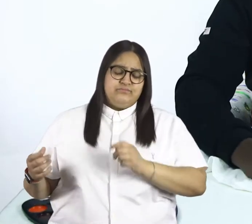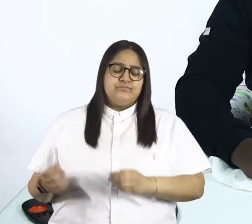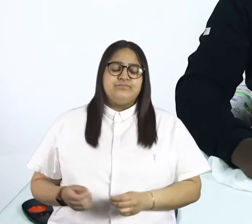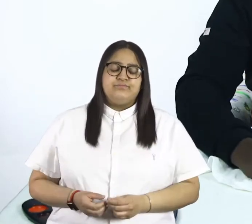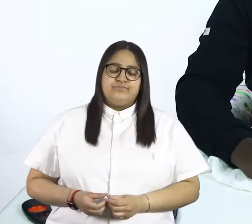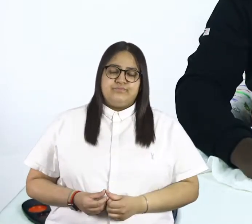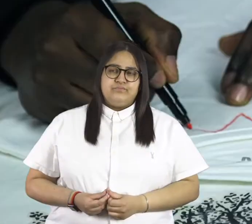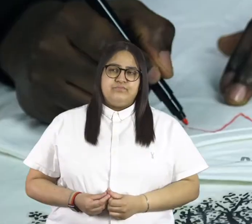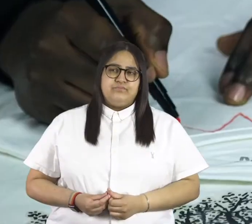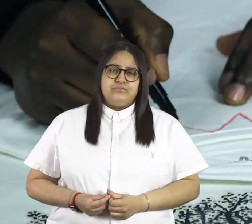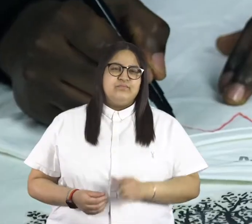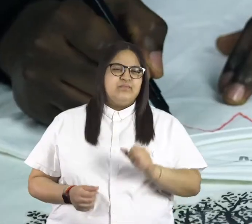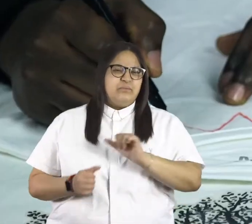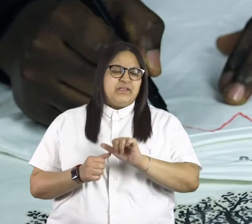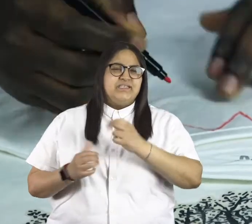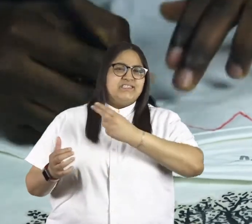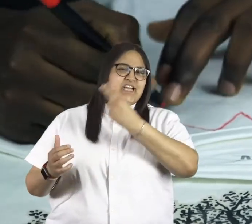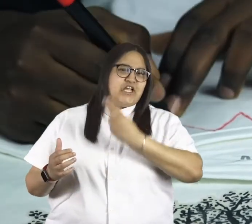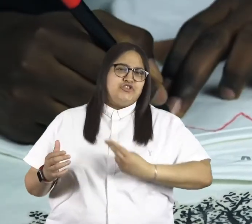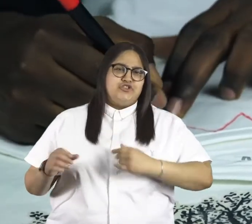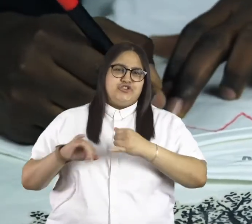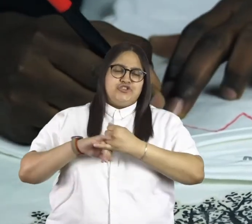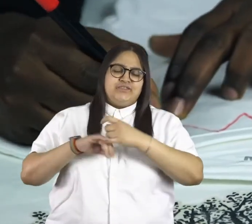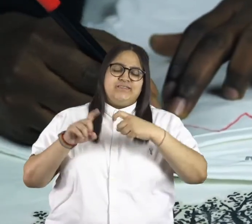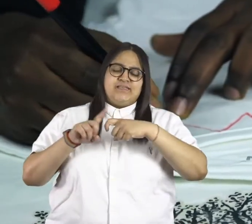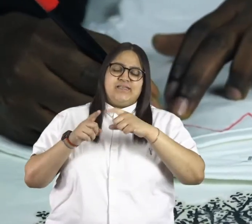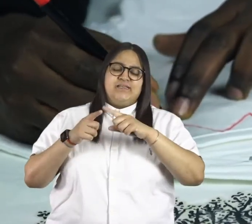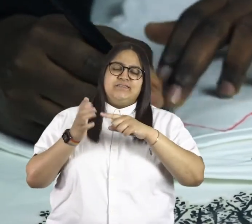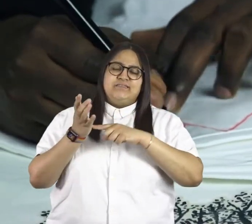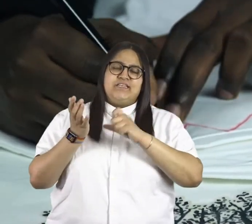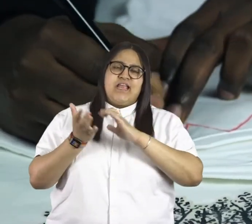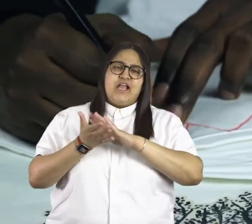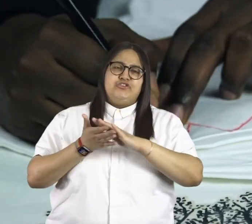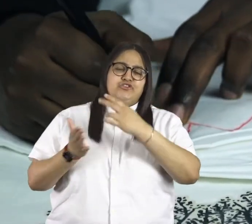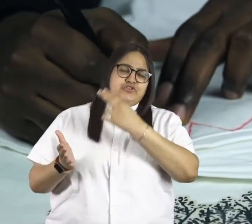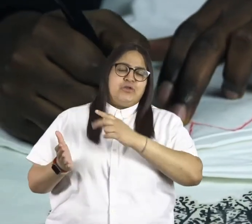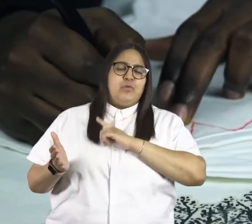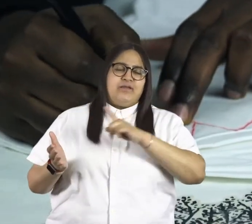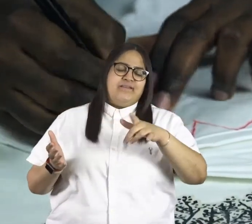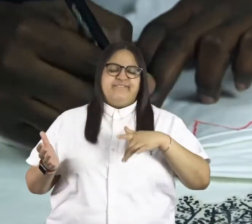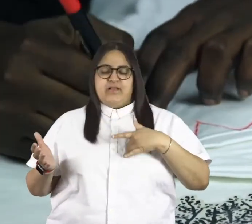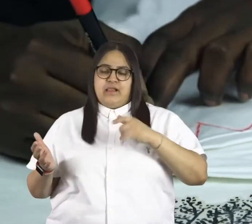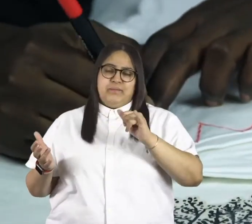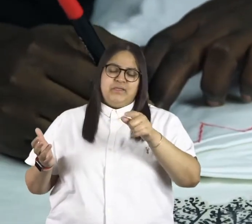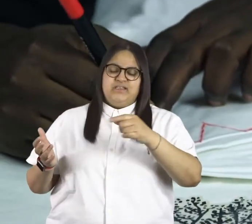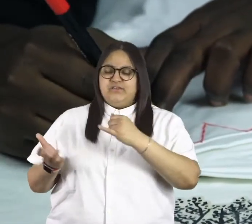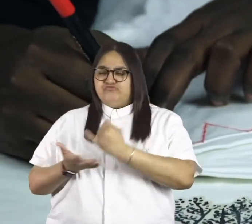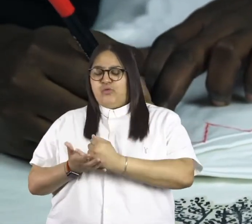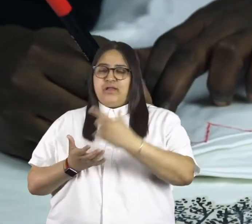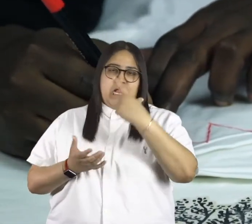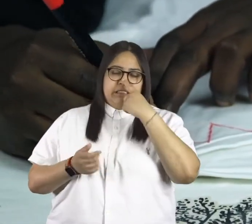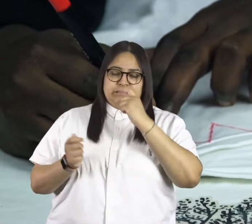So sketching enables me to take my time so I don't make any